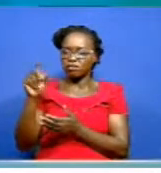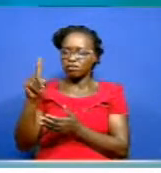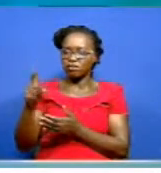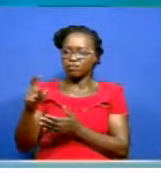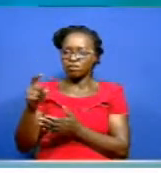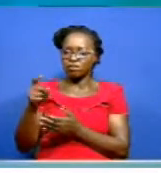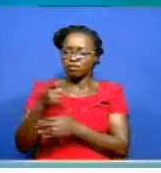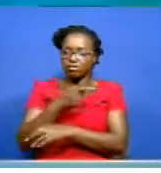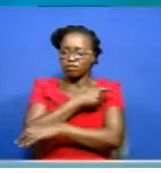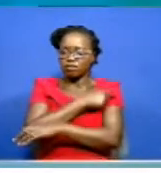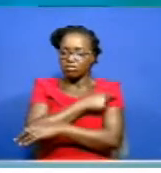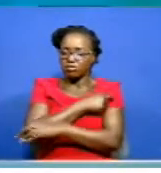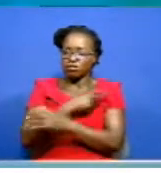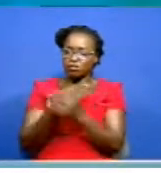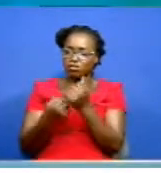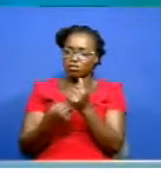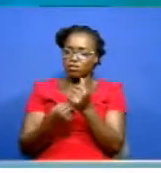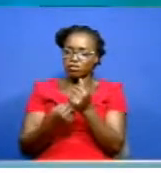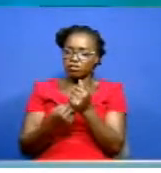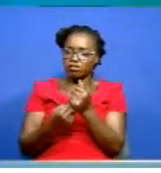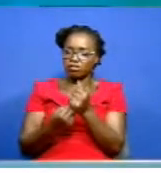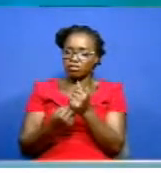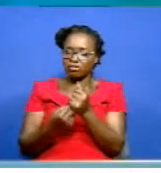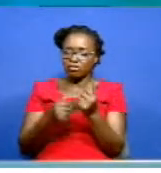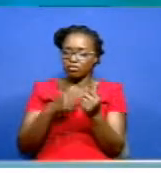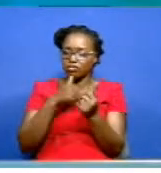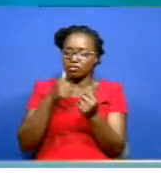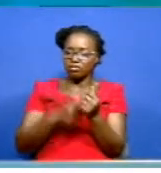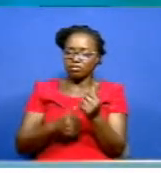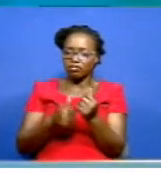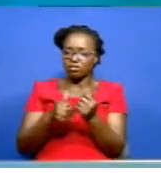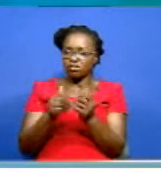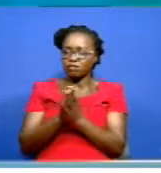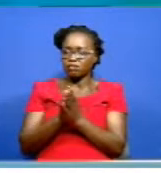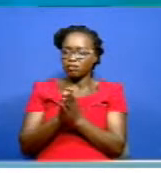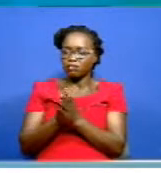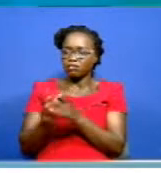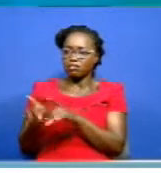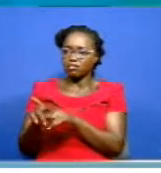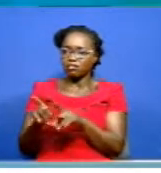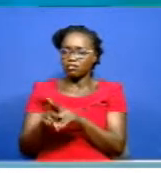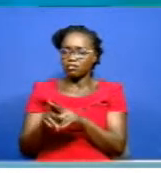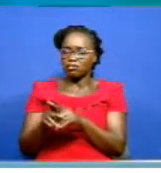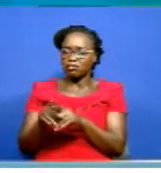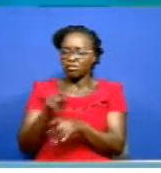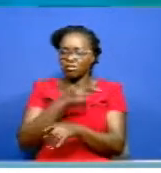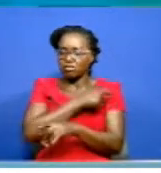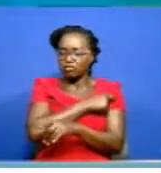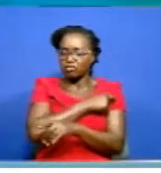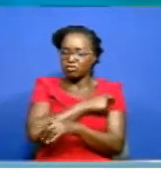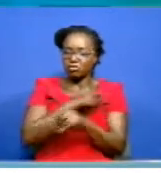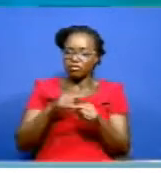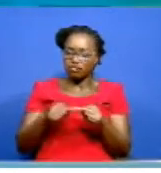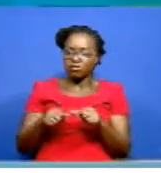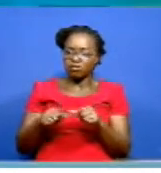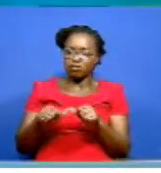vaccine. We have partners with the private facilities that are also doing routine immunization vaccines as well.